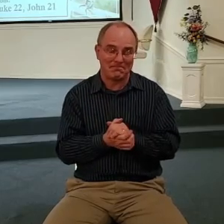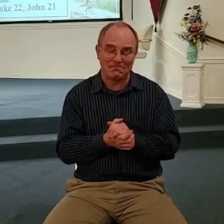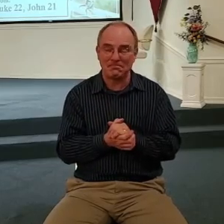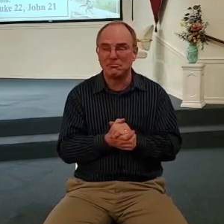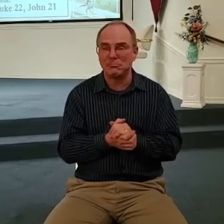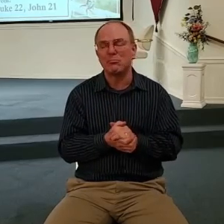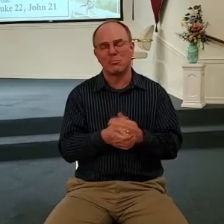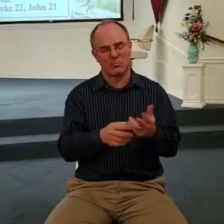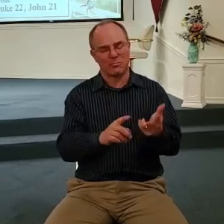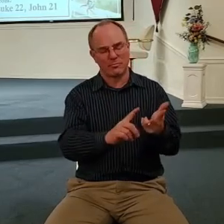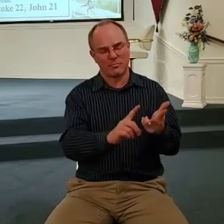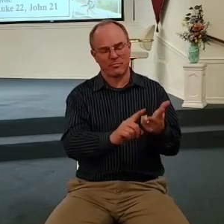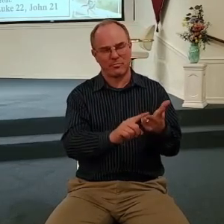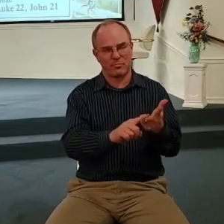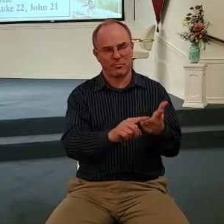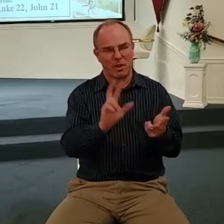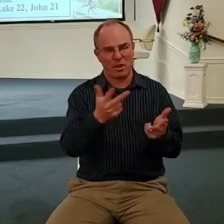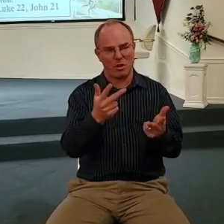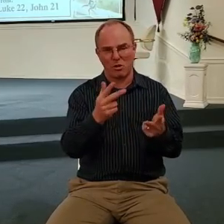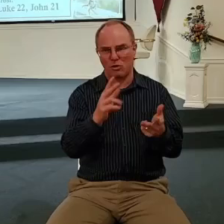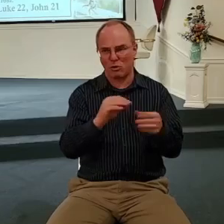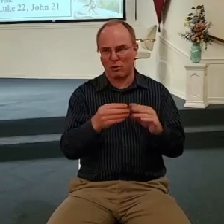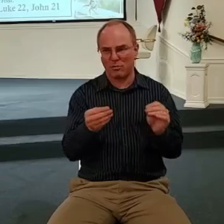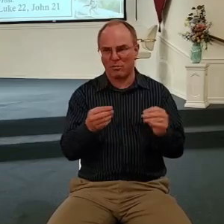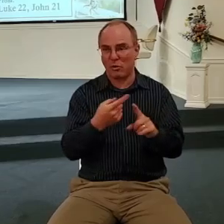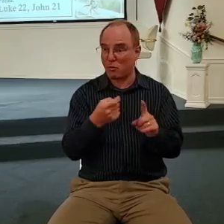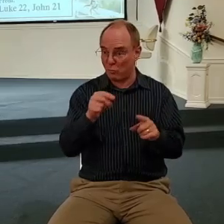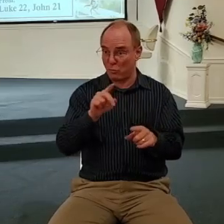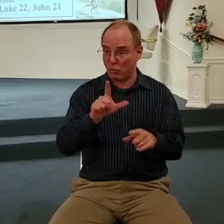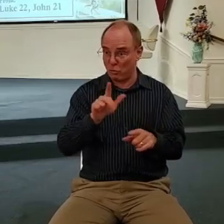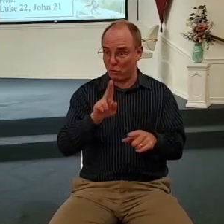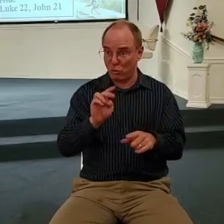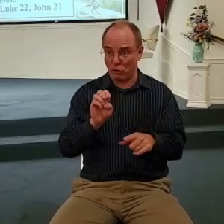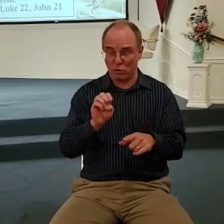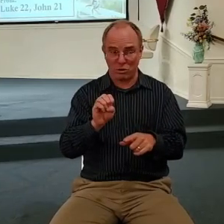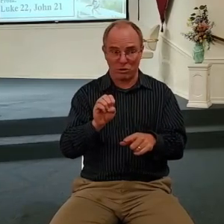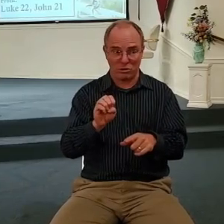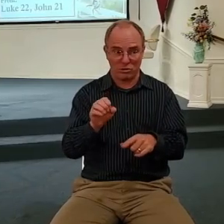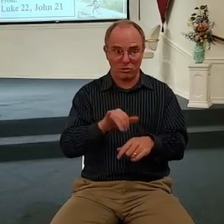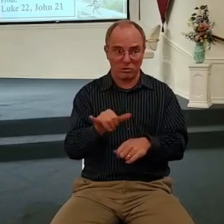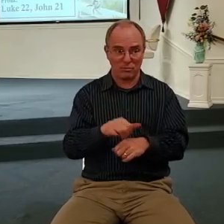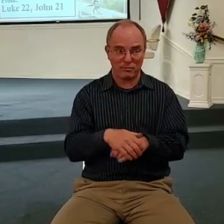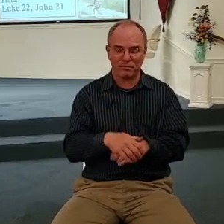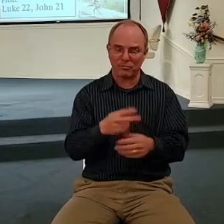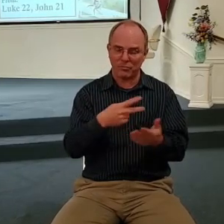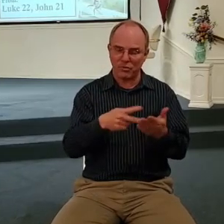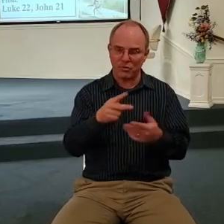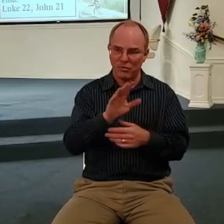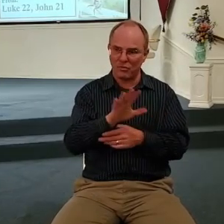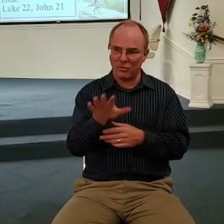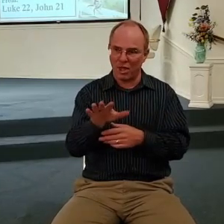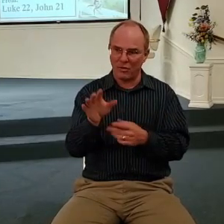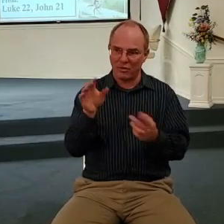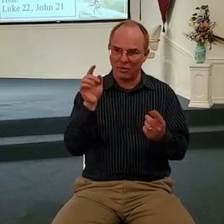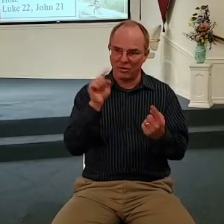Our third story is from Luke as well. It's in verse 55 through